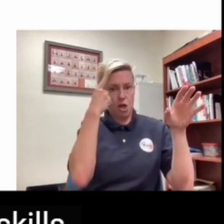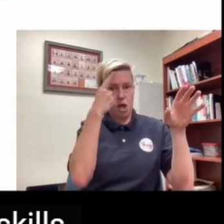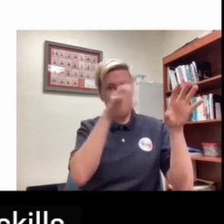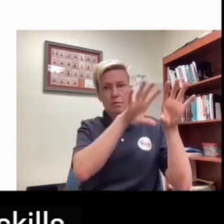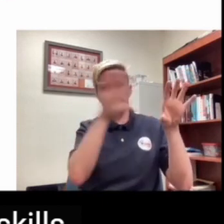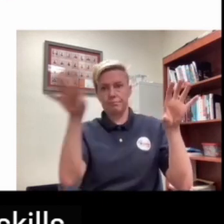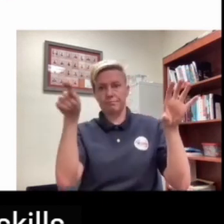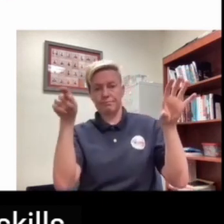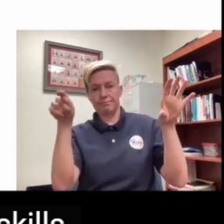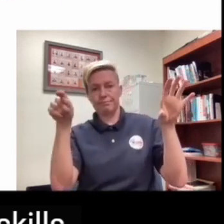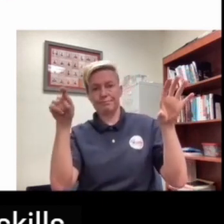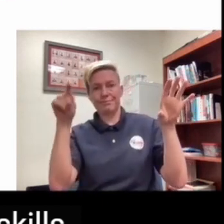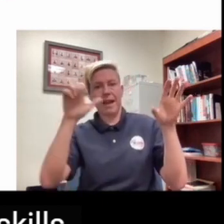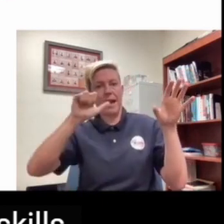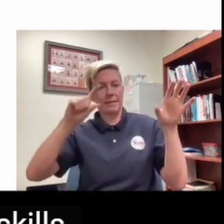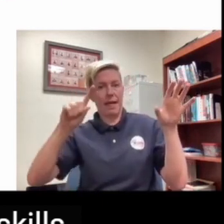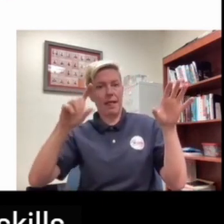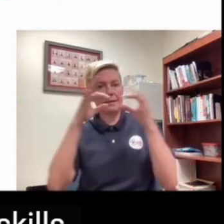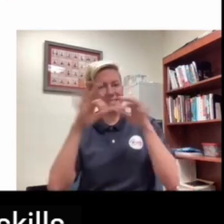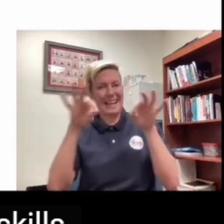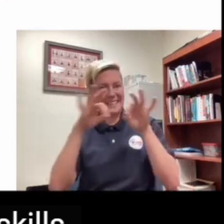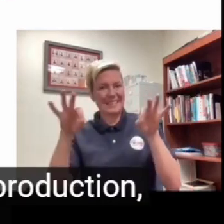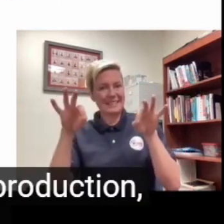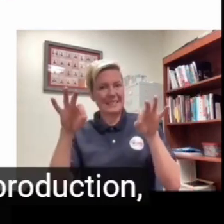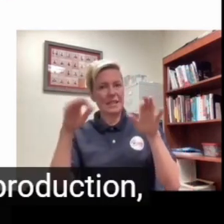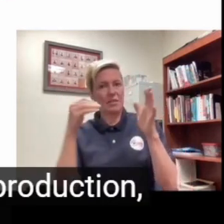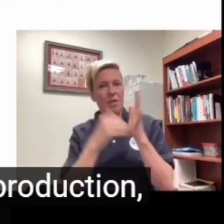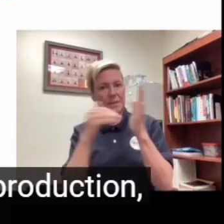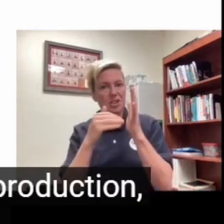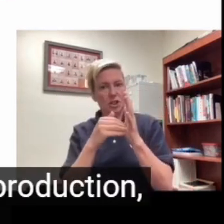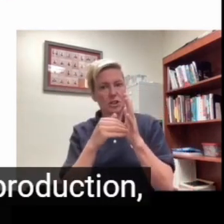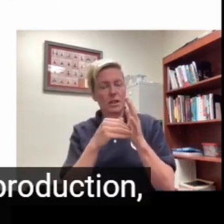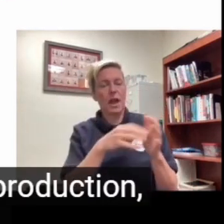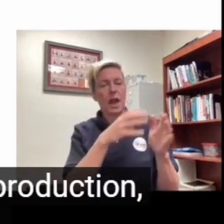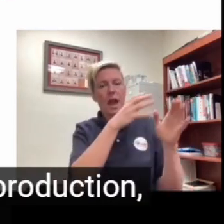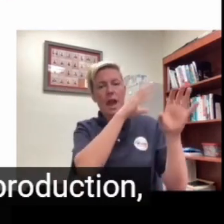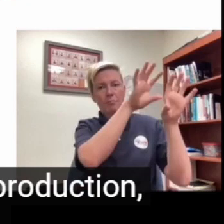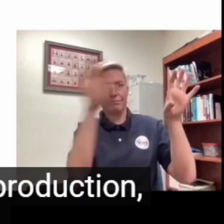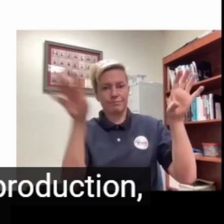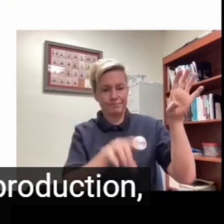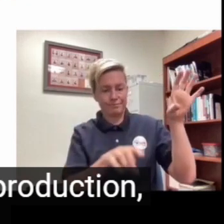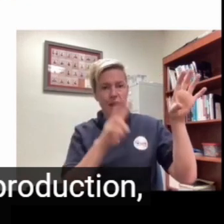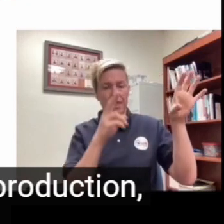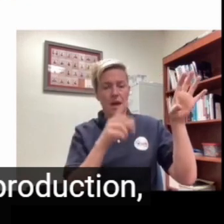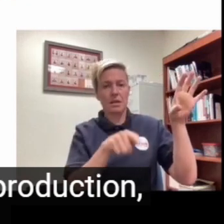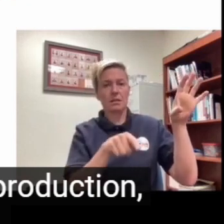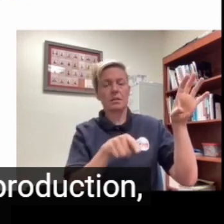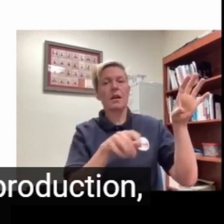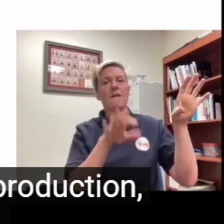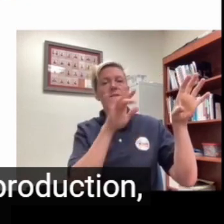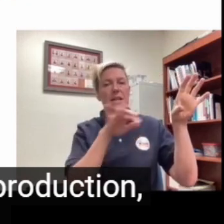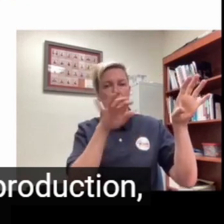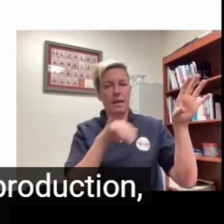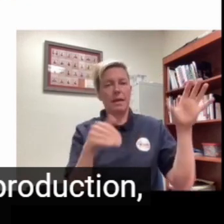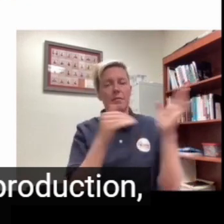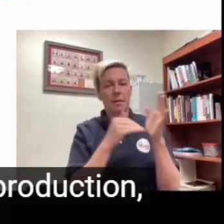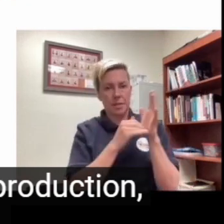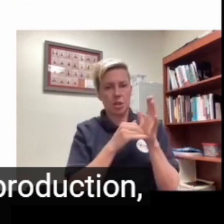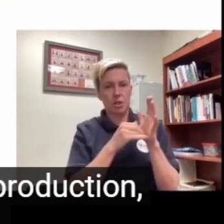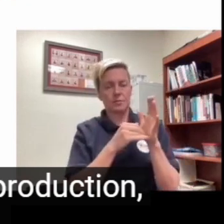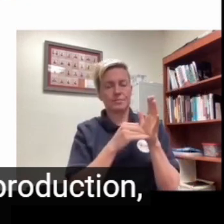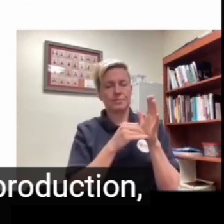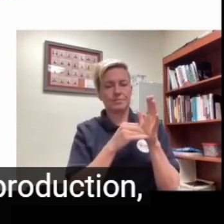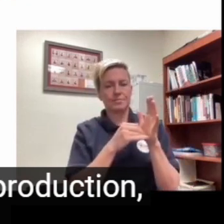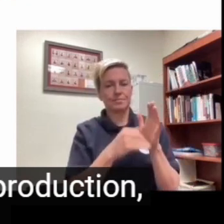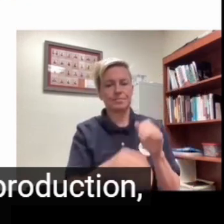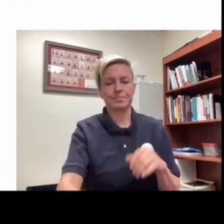three aspects of ASL skill: ASL comprehension, ASL sentence reproduction, and